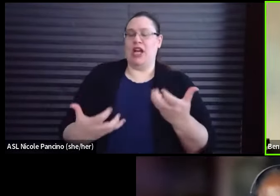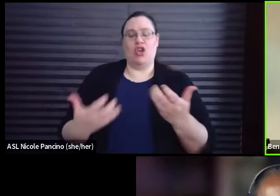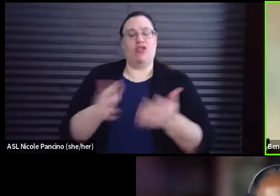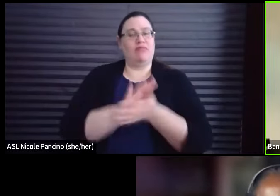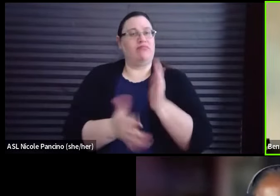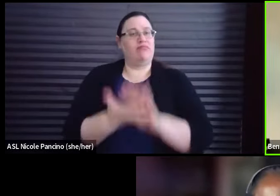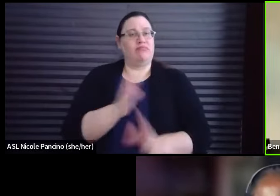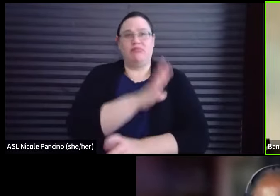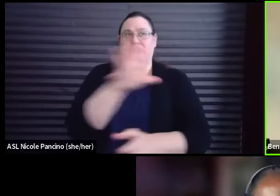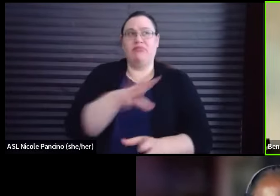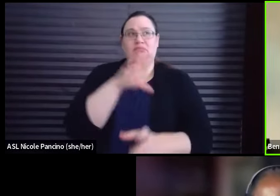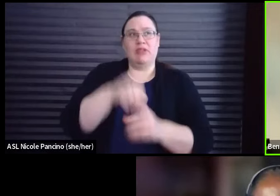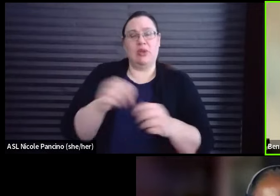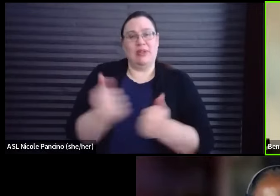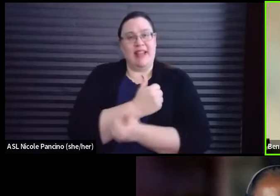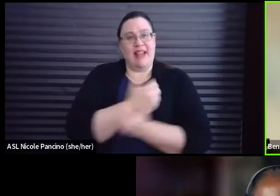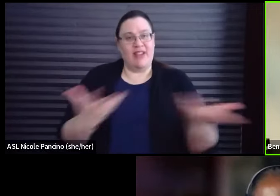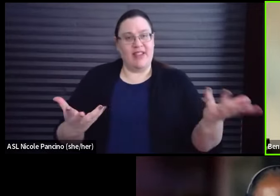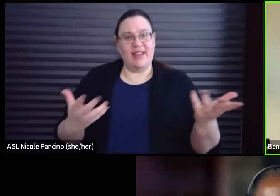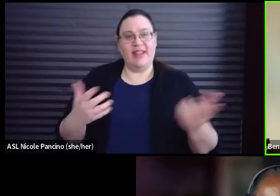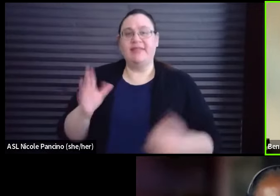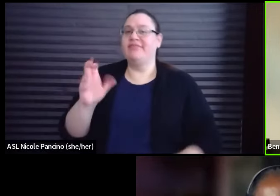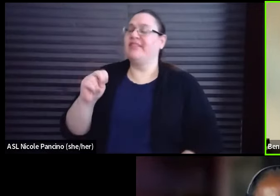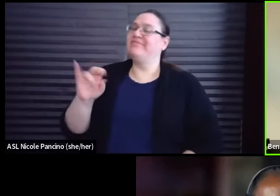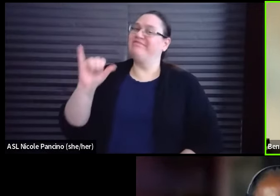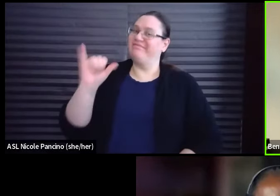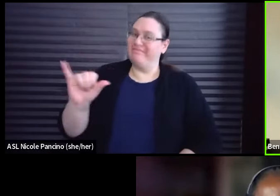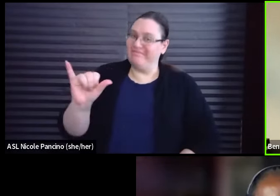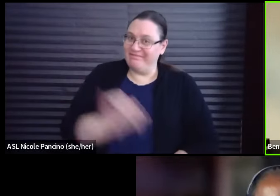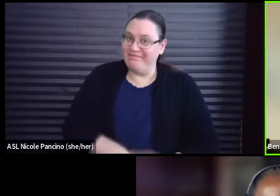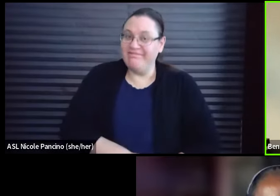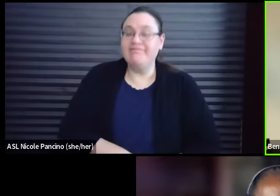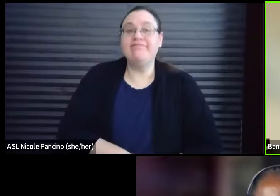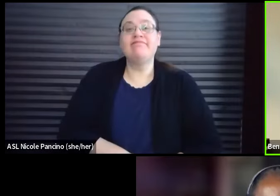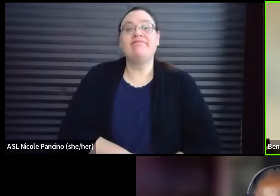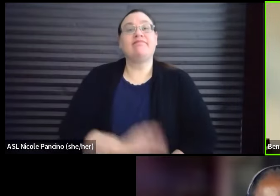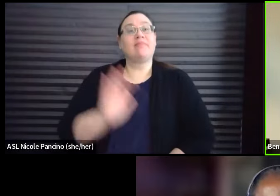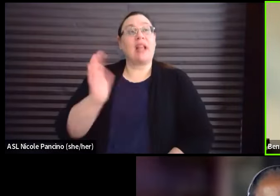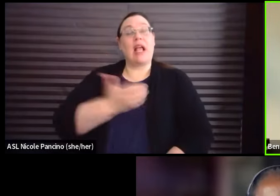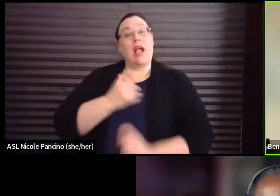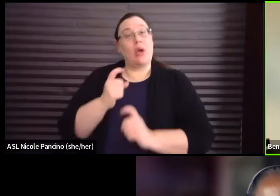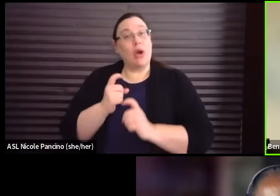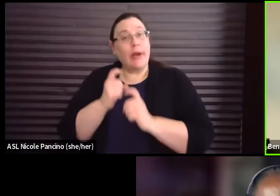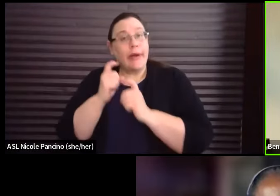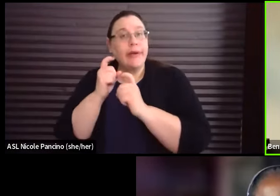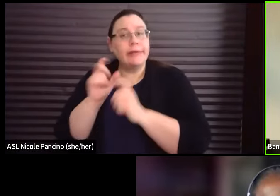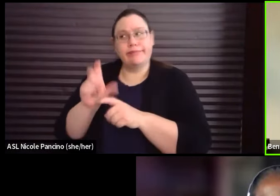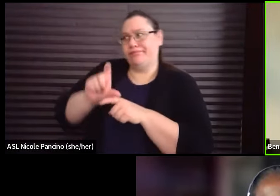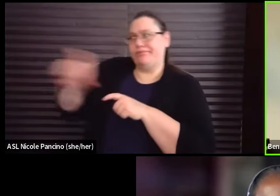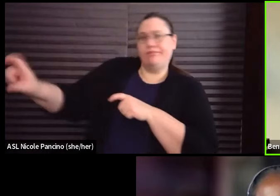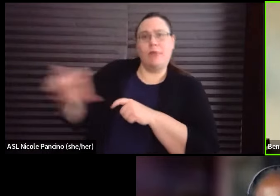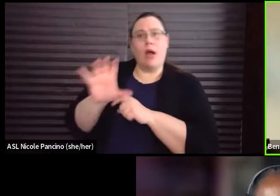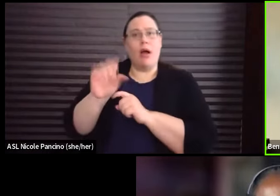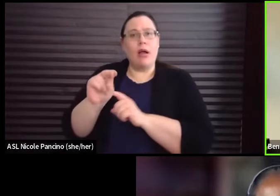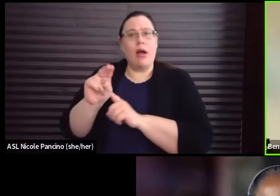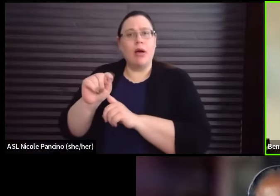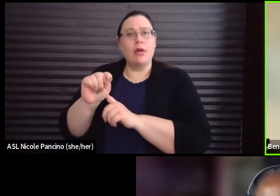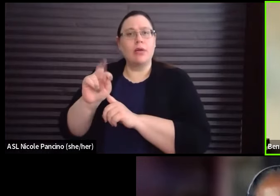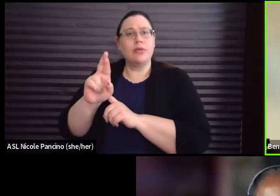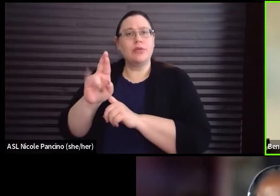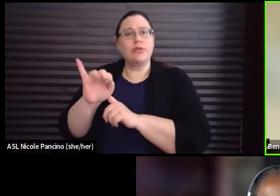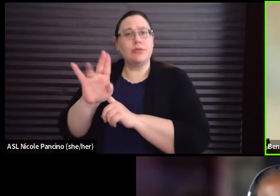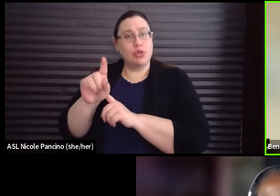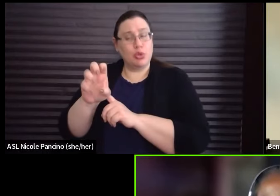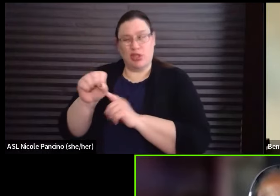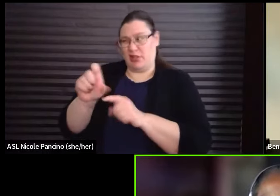Okay, got it. Got it. And are contributions, pension and health contributions, paid on dubbing